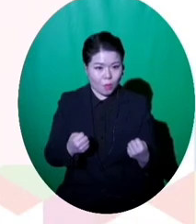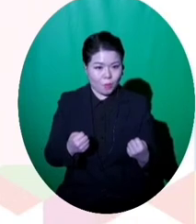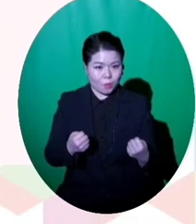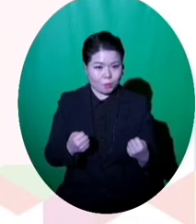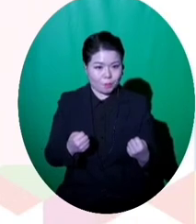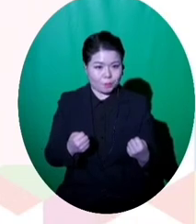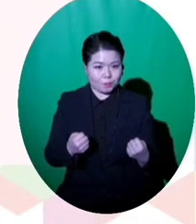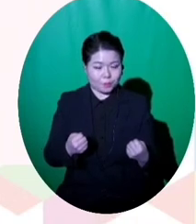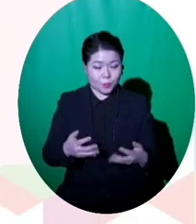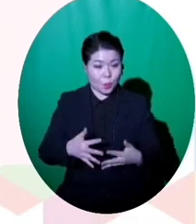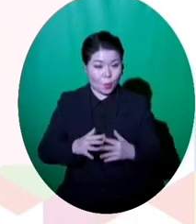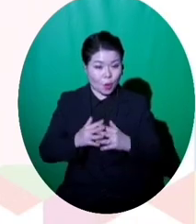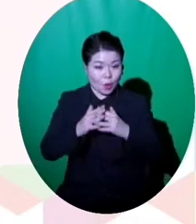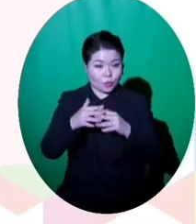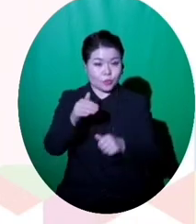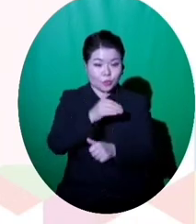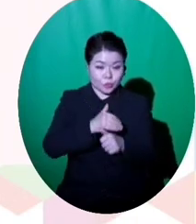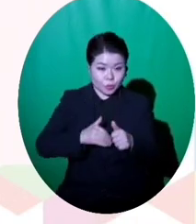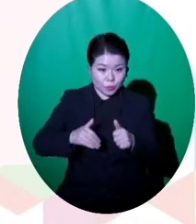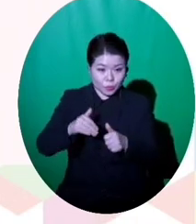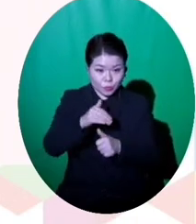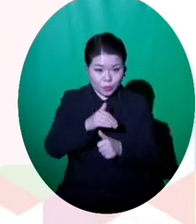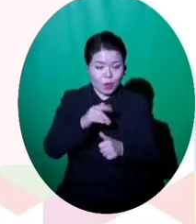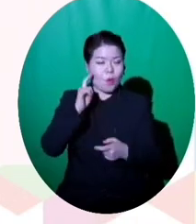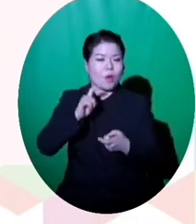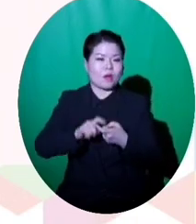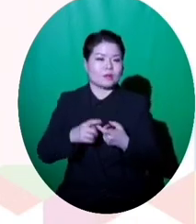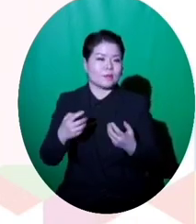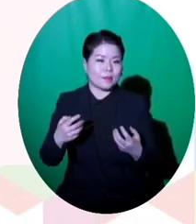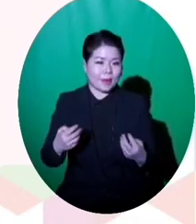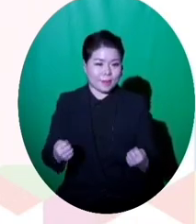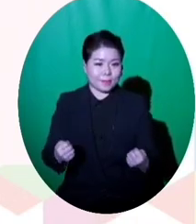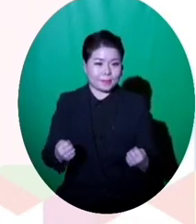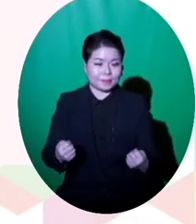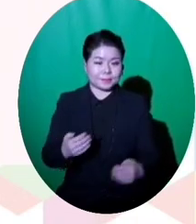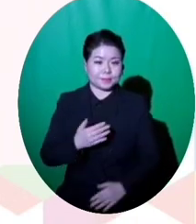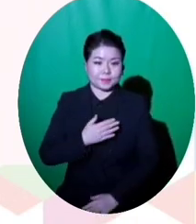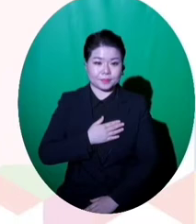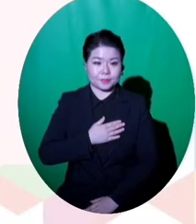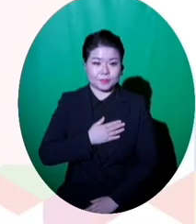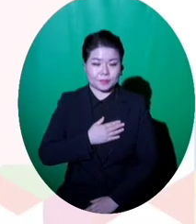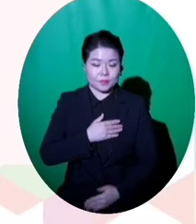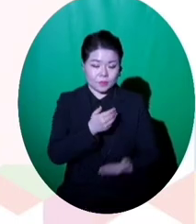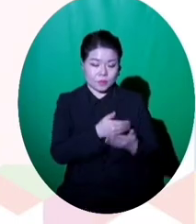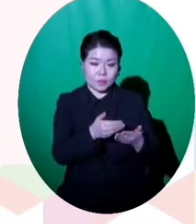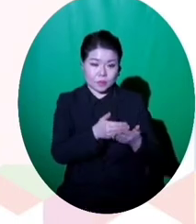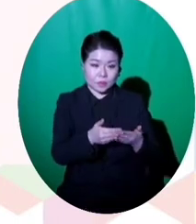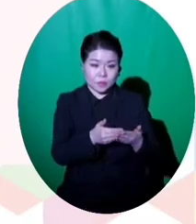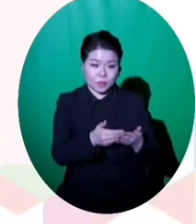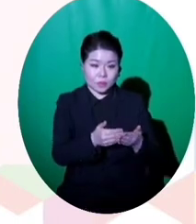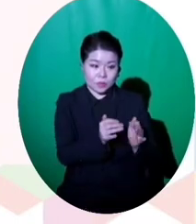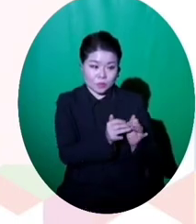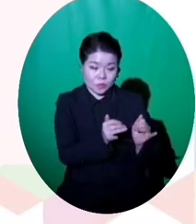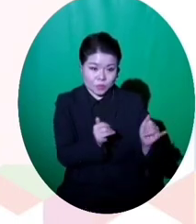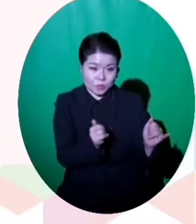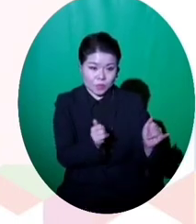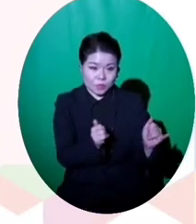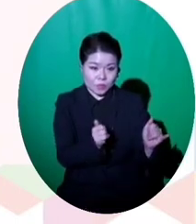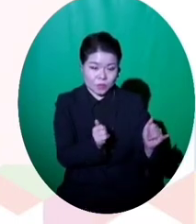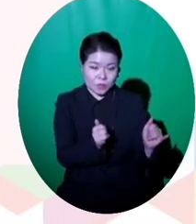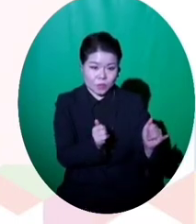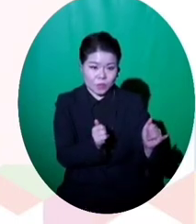questions. And I like to ask questions about contradictions, because contradictions, you know,